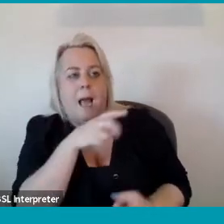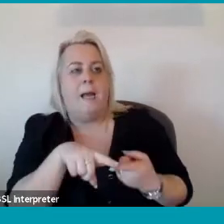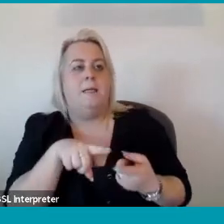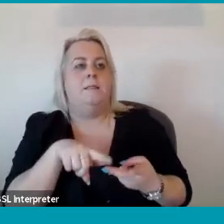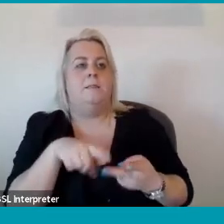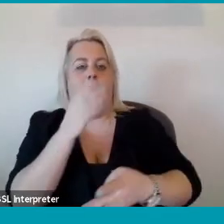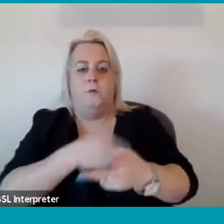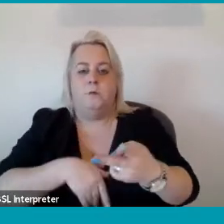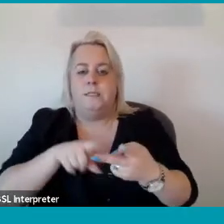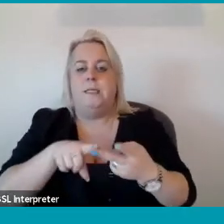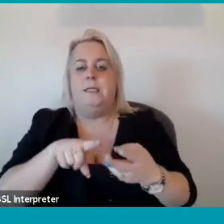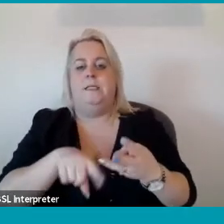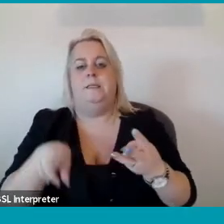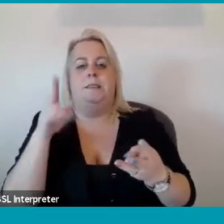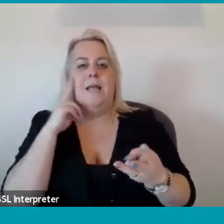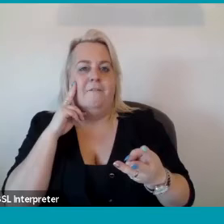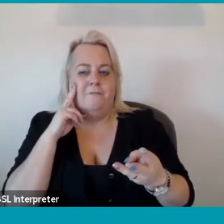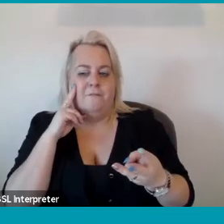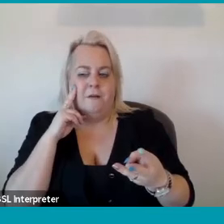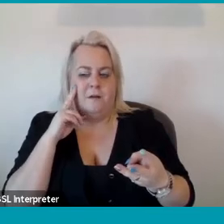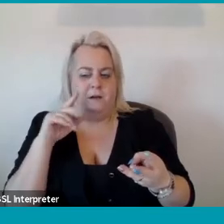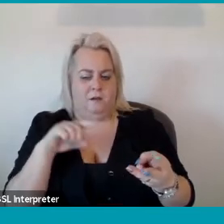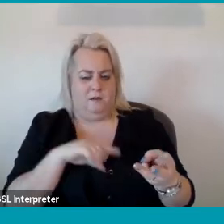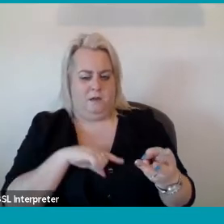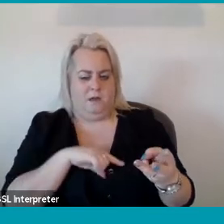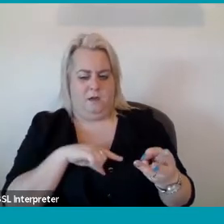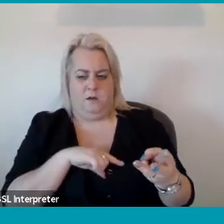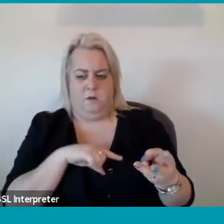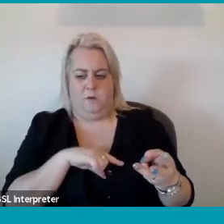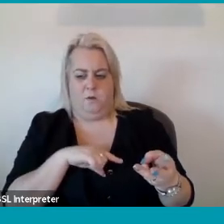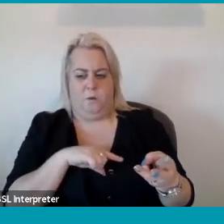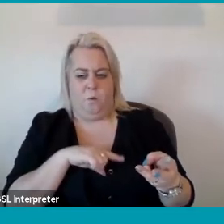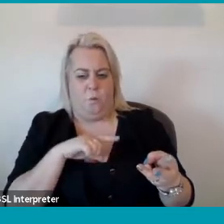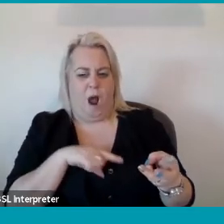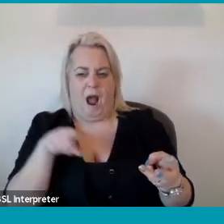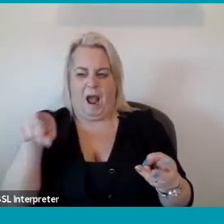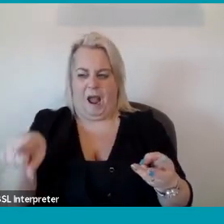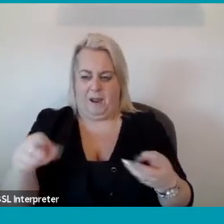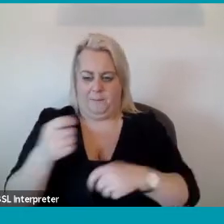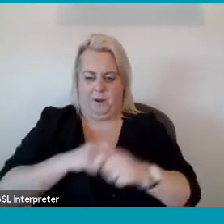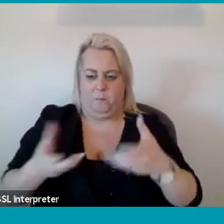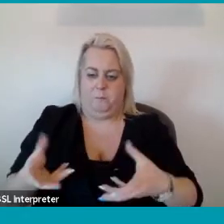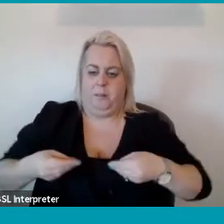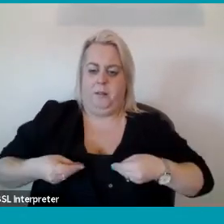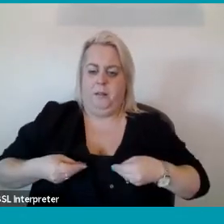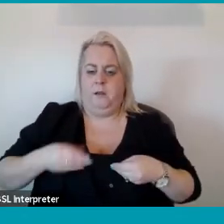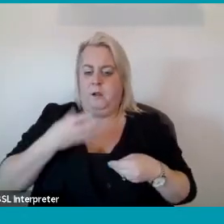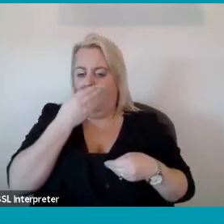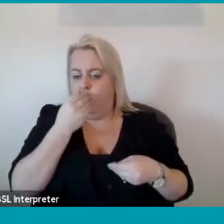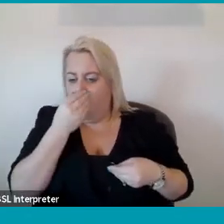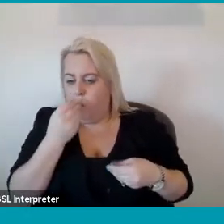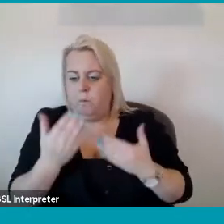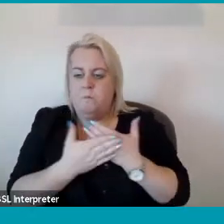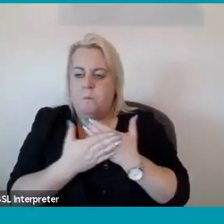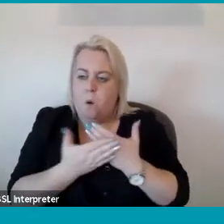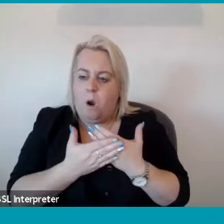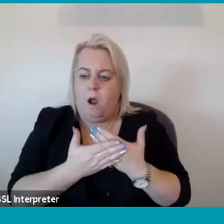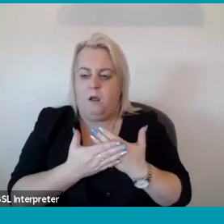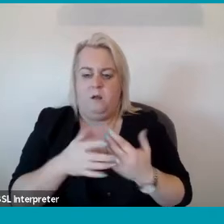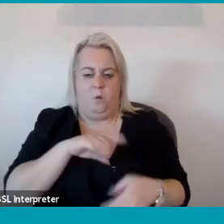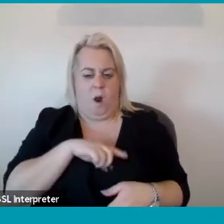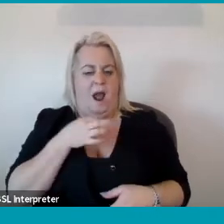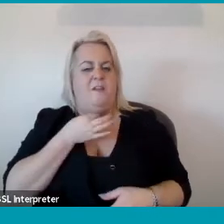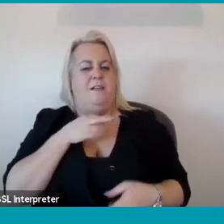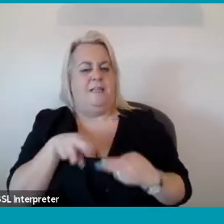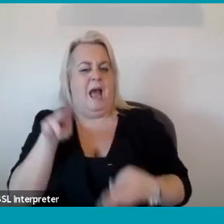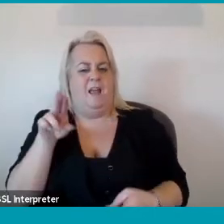deaf, why would they be more likely to get a cold or a chest infection or a tummy bug than anybody else? Well,